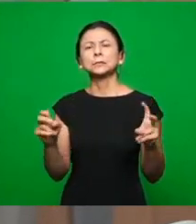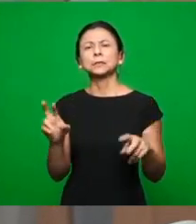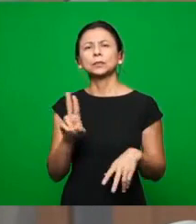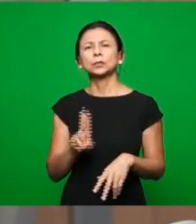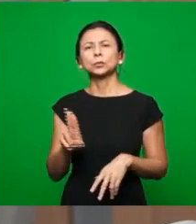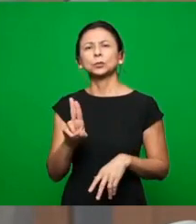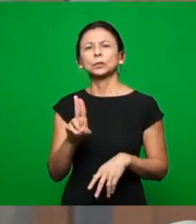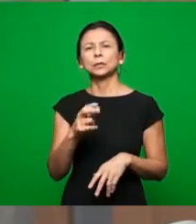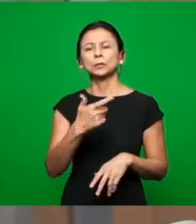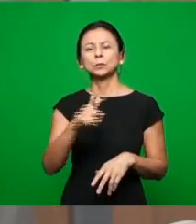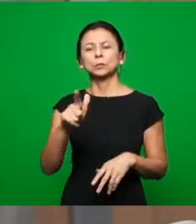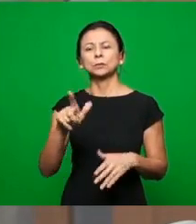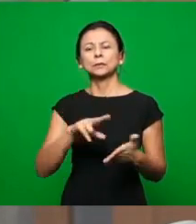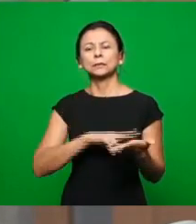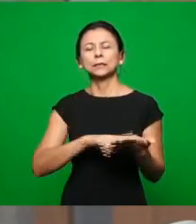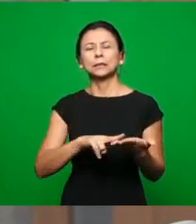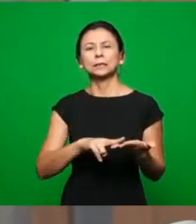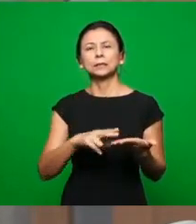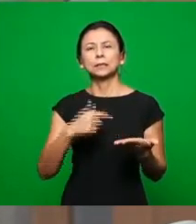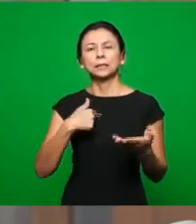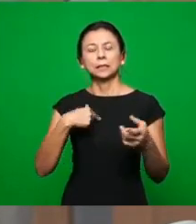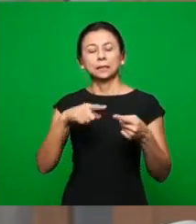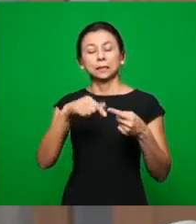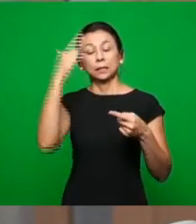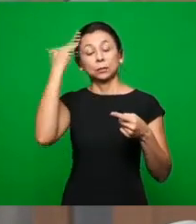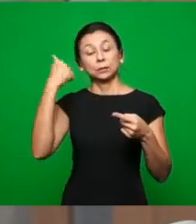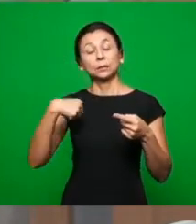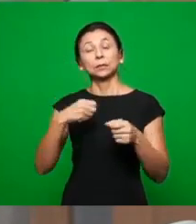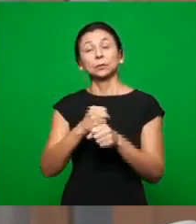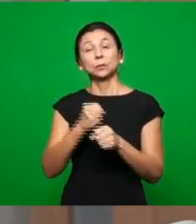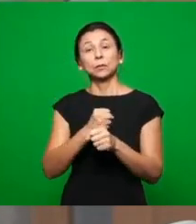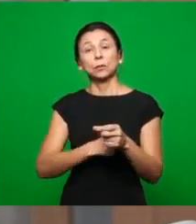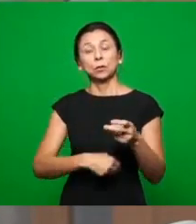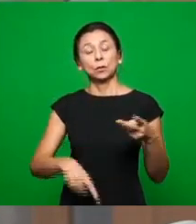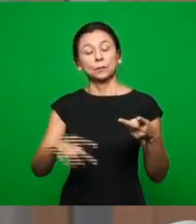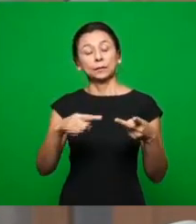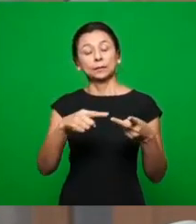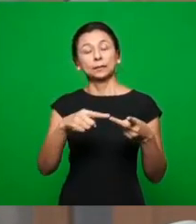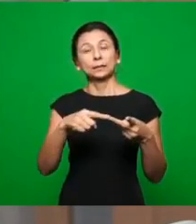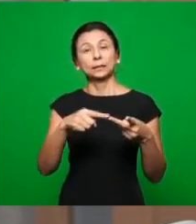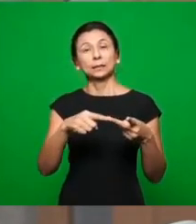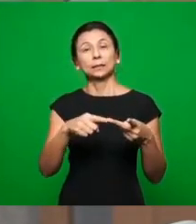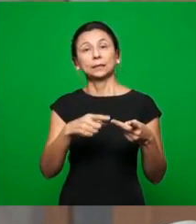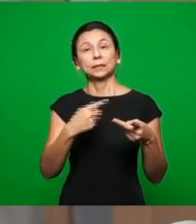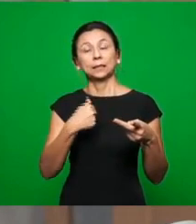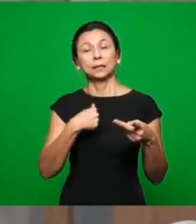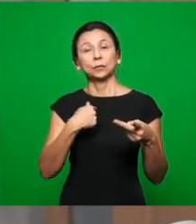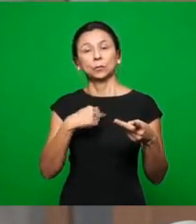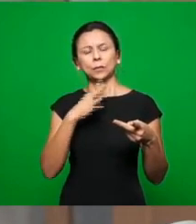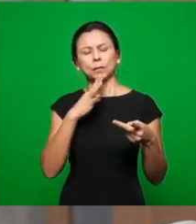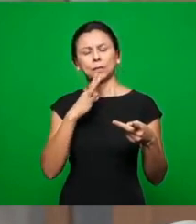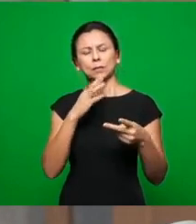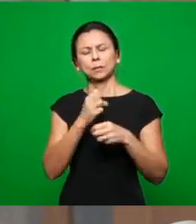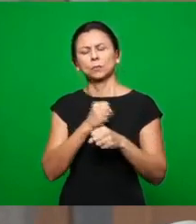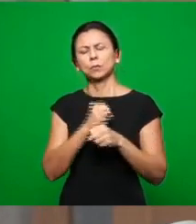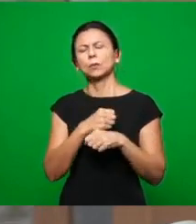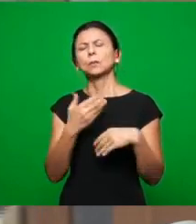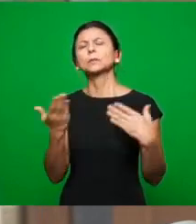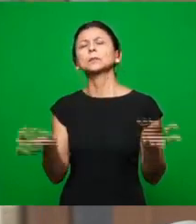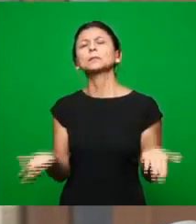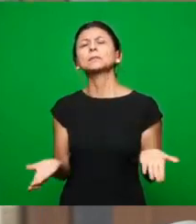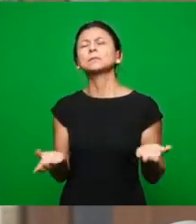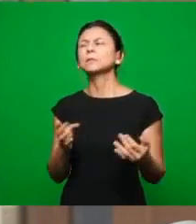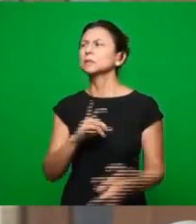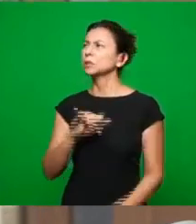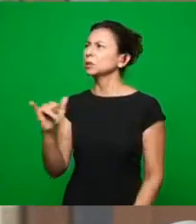the expression used in the other letters, I know your works, and the for Thyatira specifically?